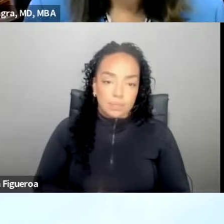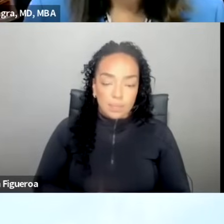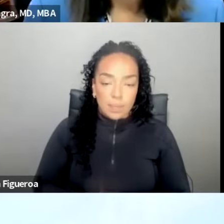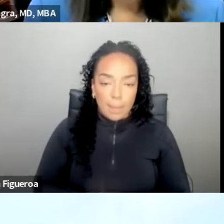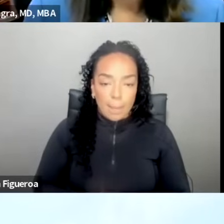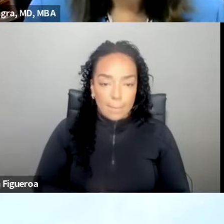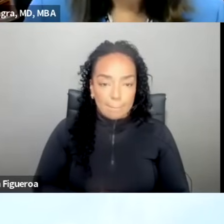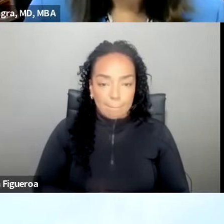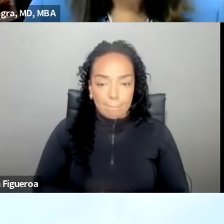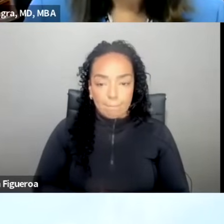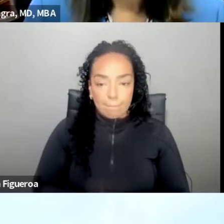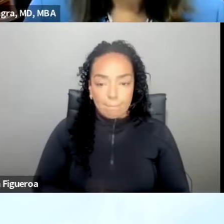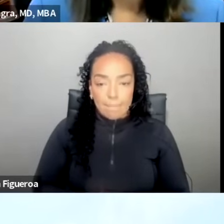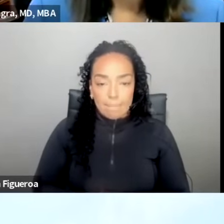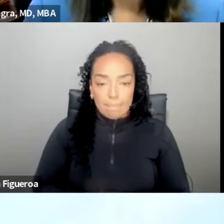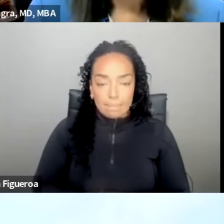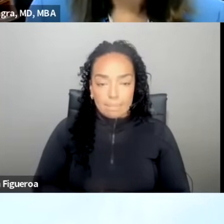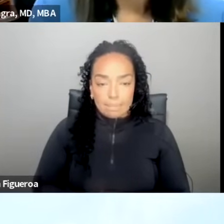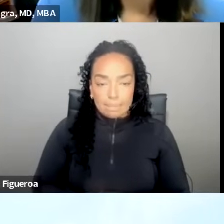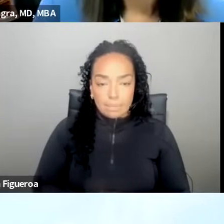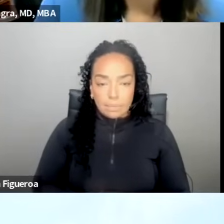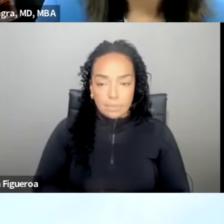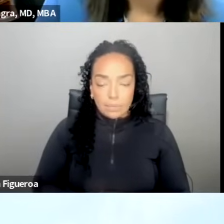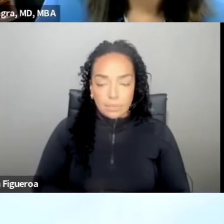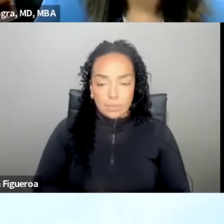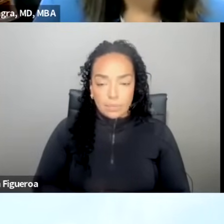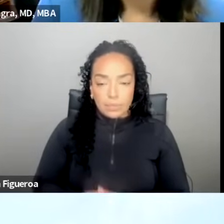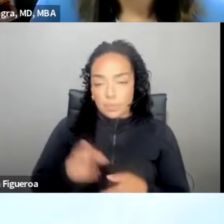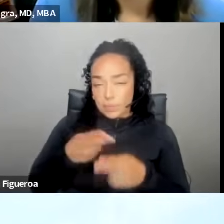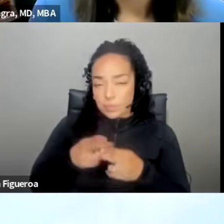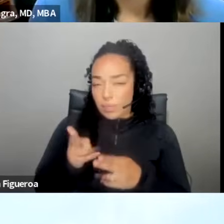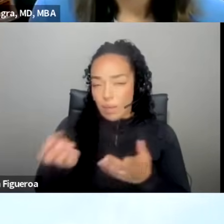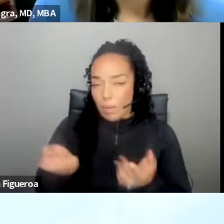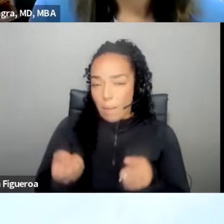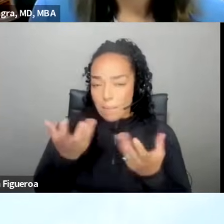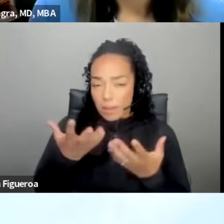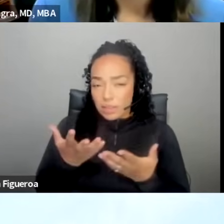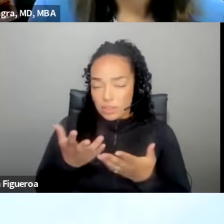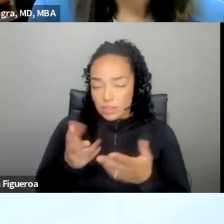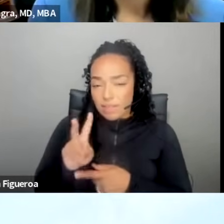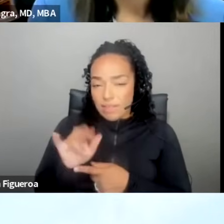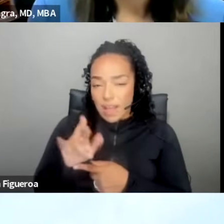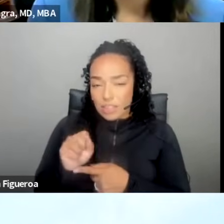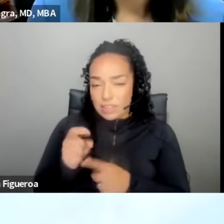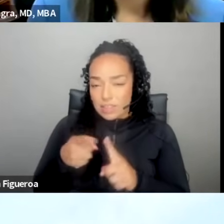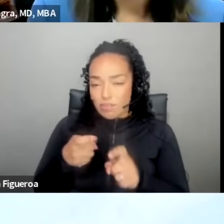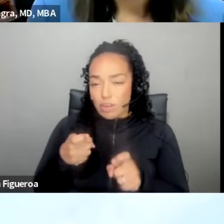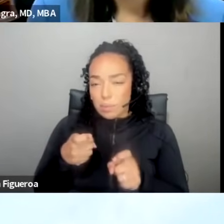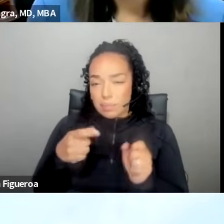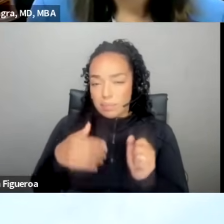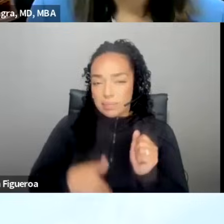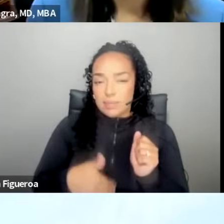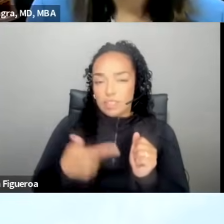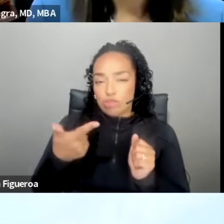And just quickly, is there how much virus is being shed from the GI tract of cattle?